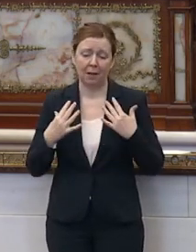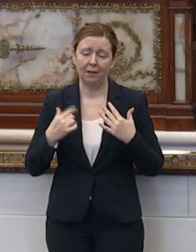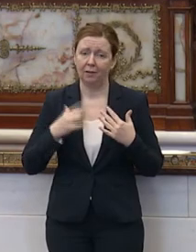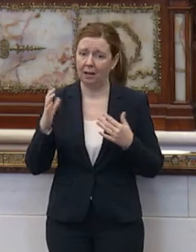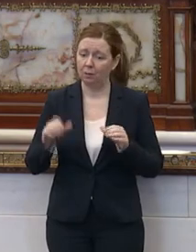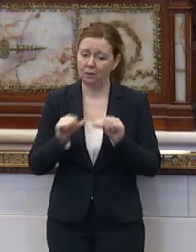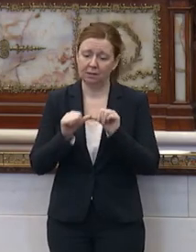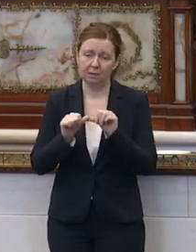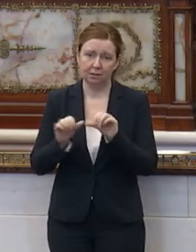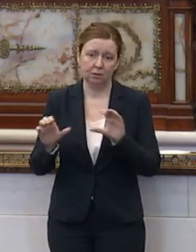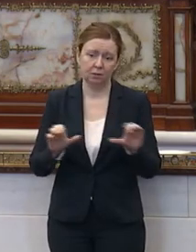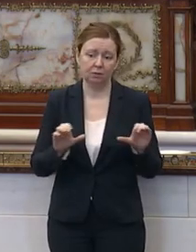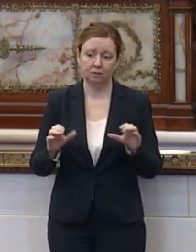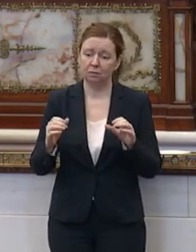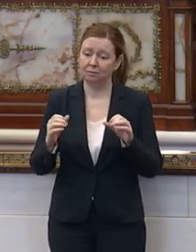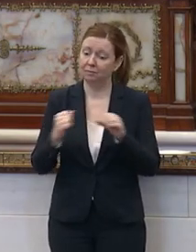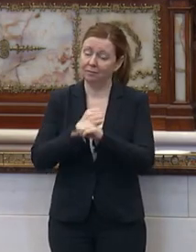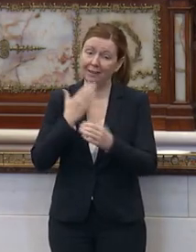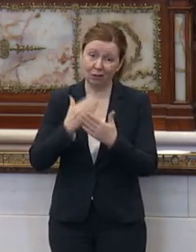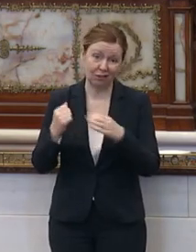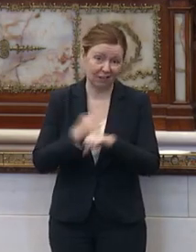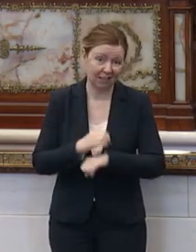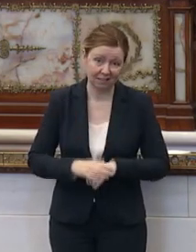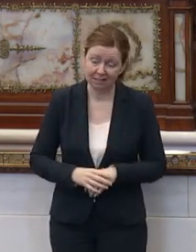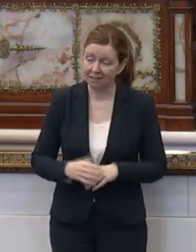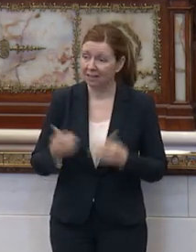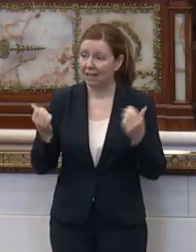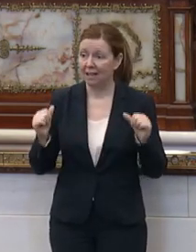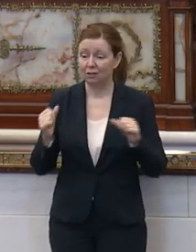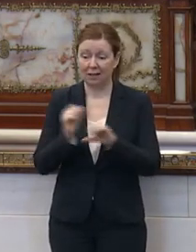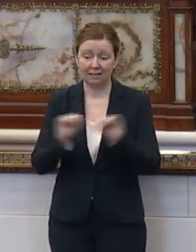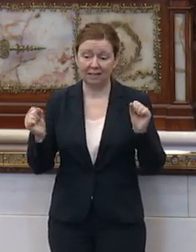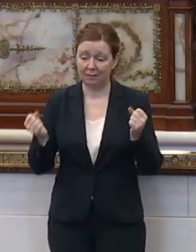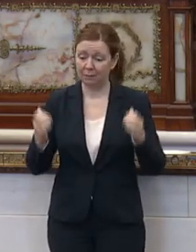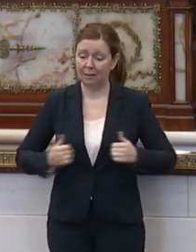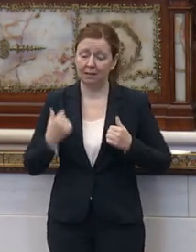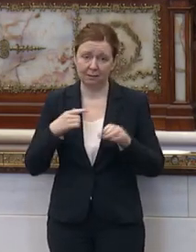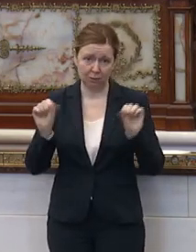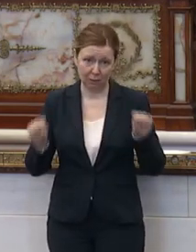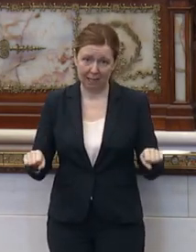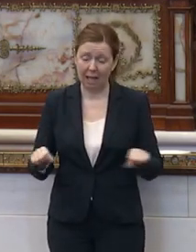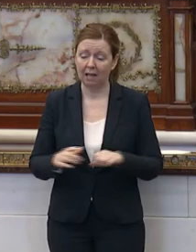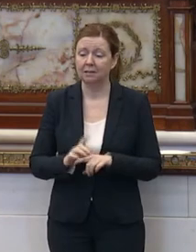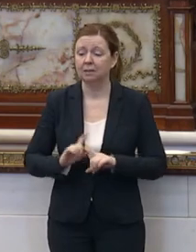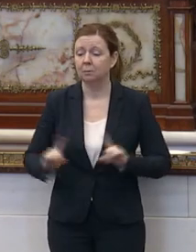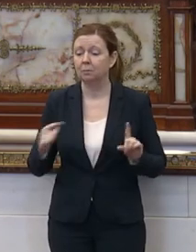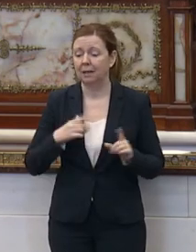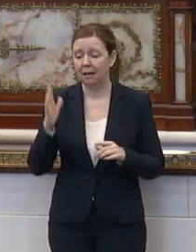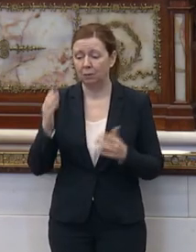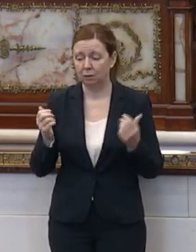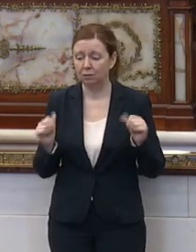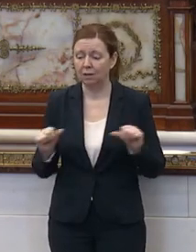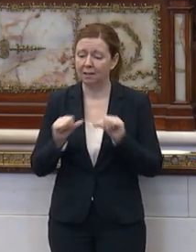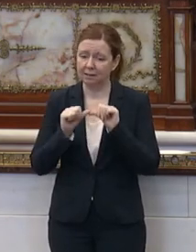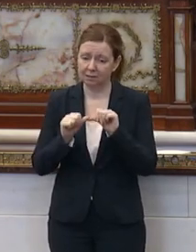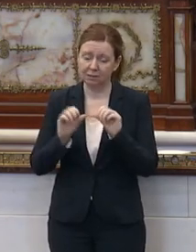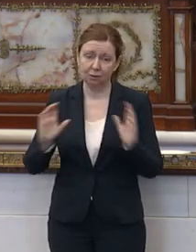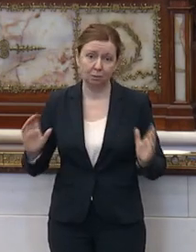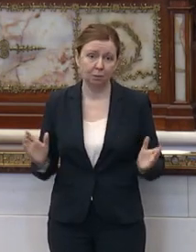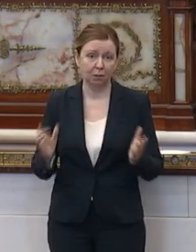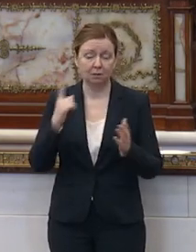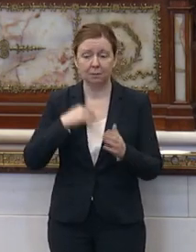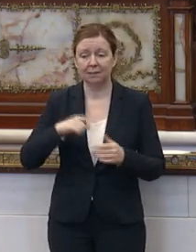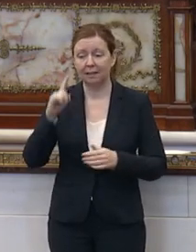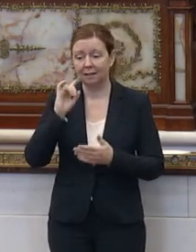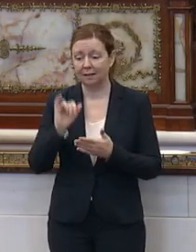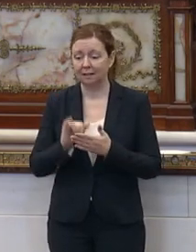going to continue to fight the good fight and try to save as many lives as we can. But I will try to continue to push because I